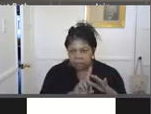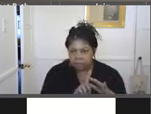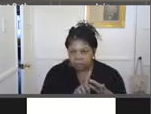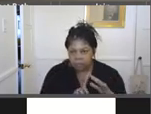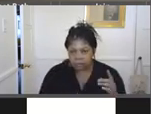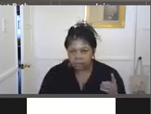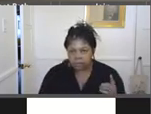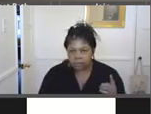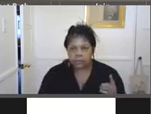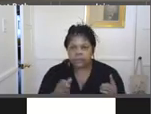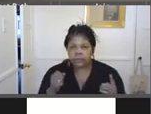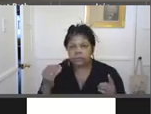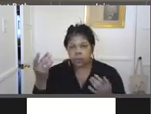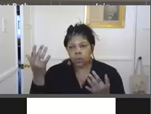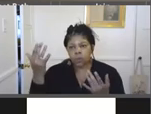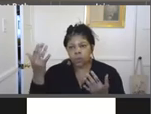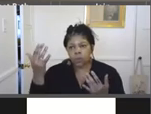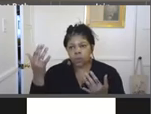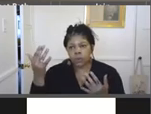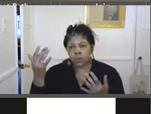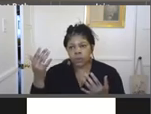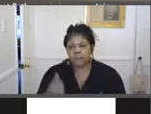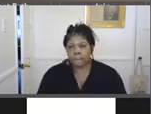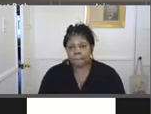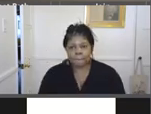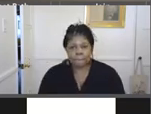So hold on here.